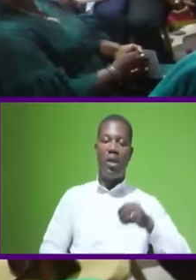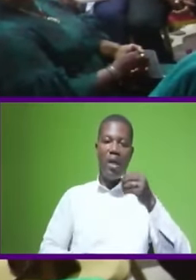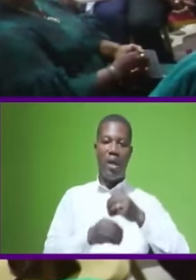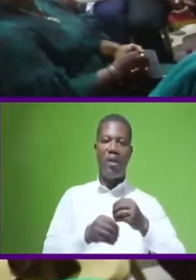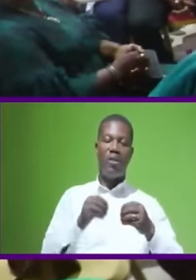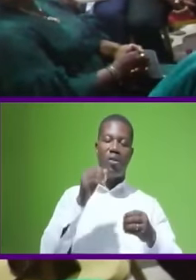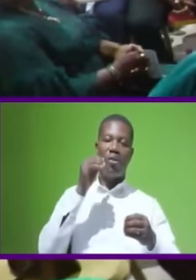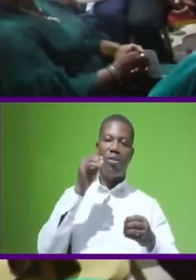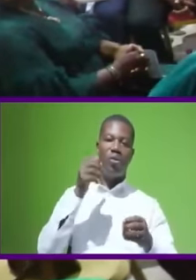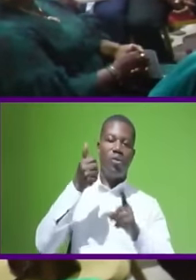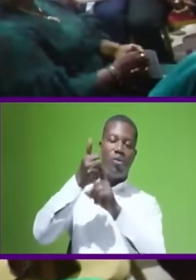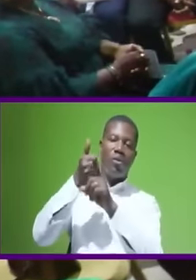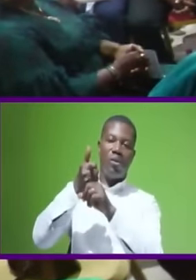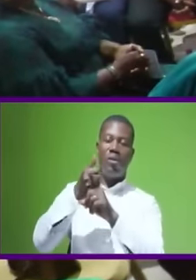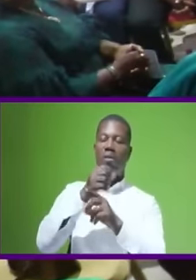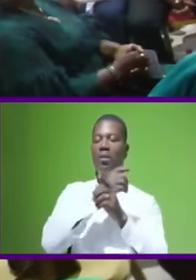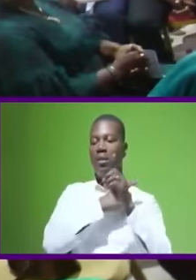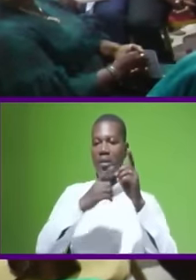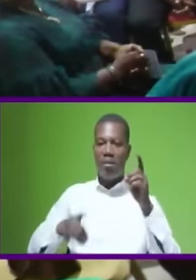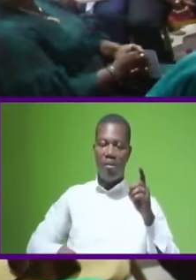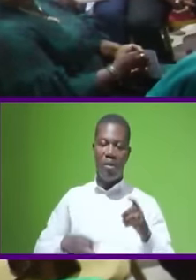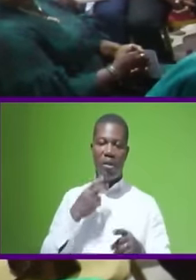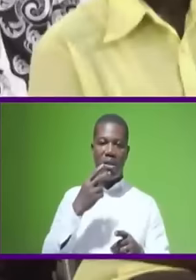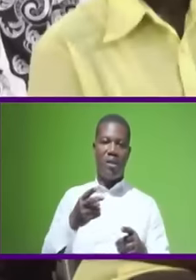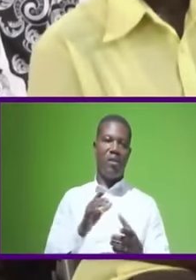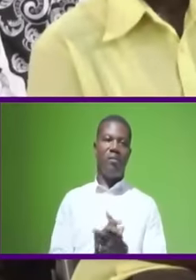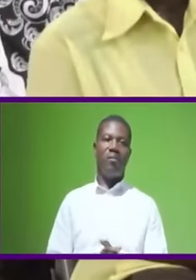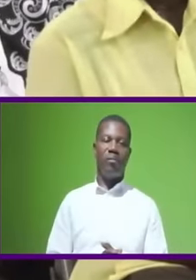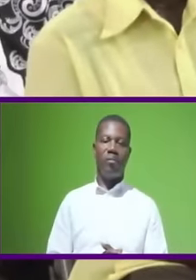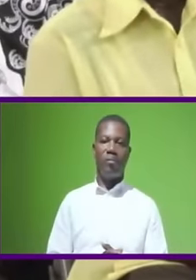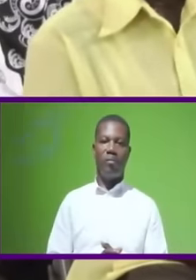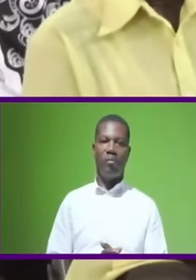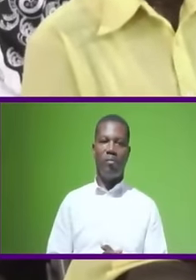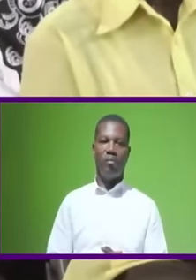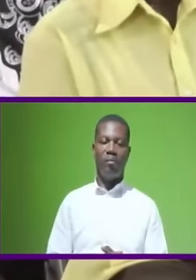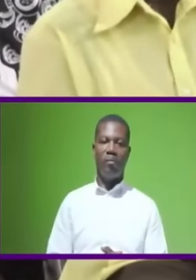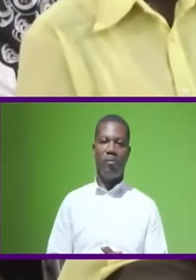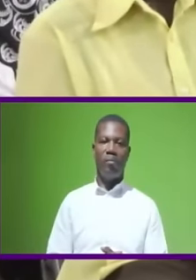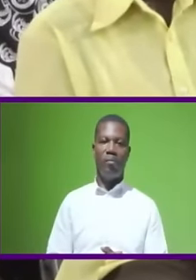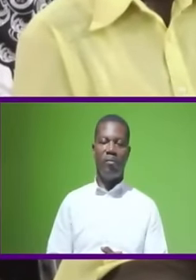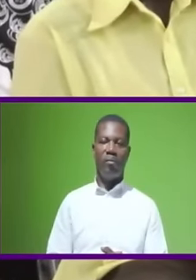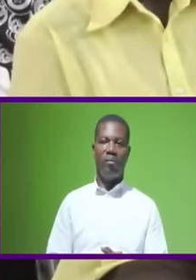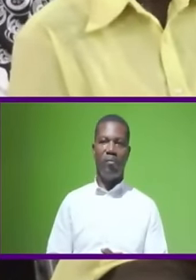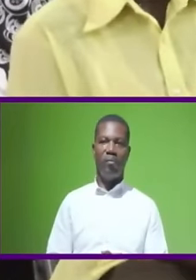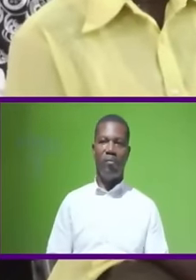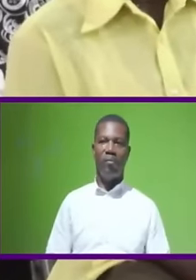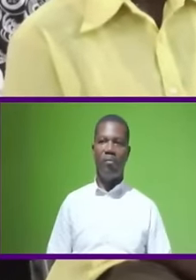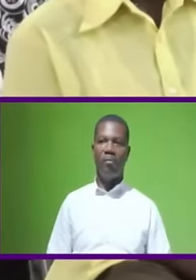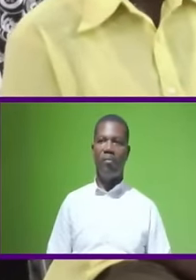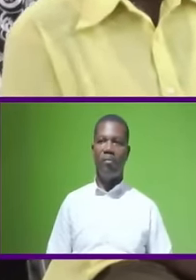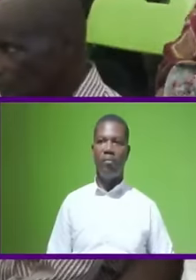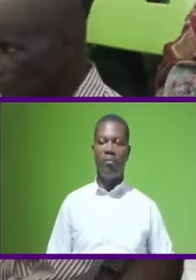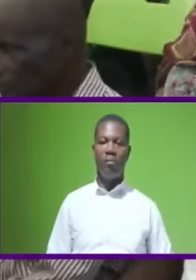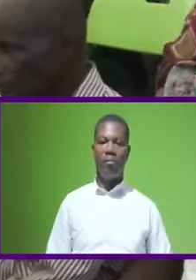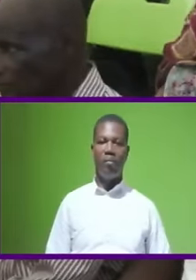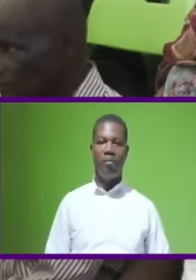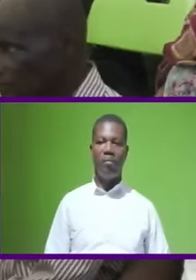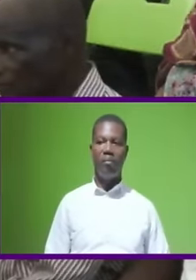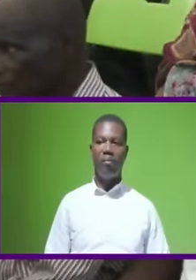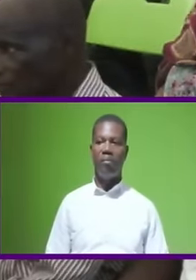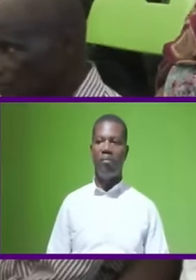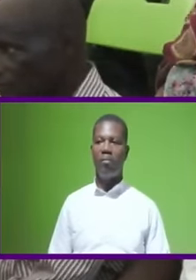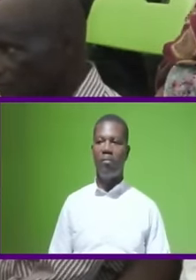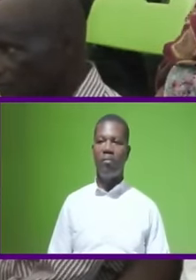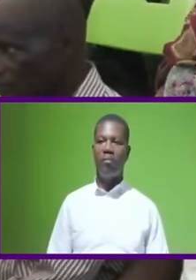blessed with a lot, you are going for the money so that the poor shall die of hunger. This is what David also did in the